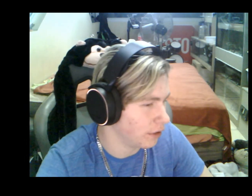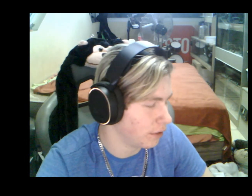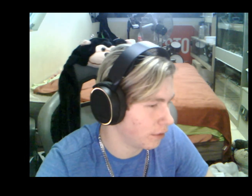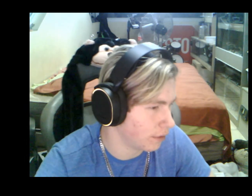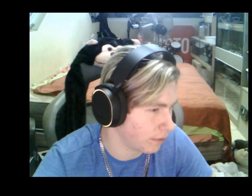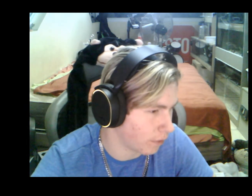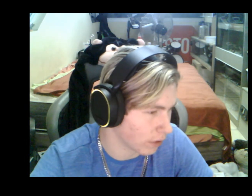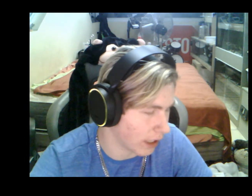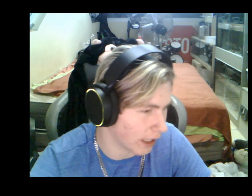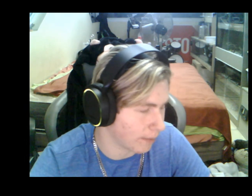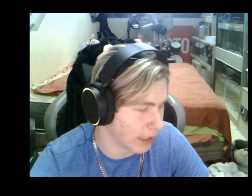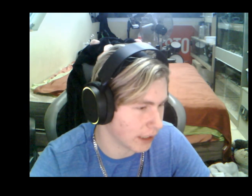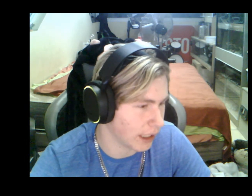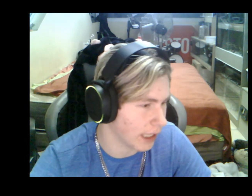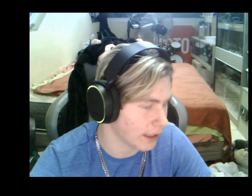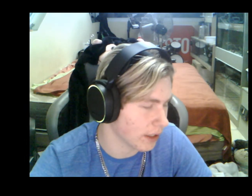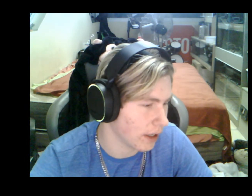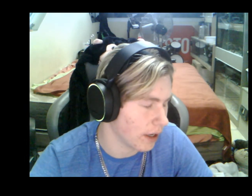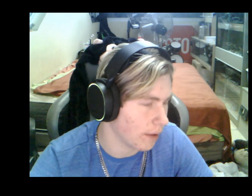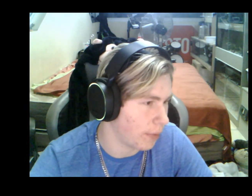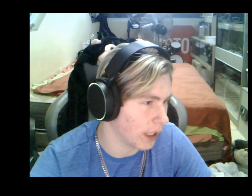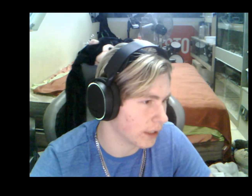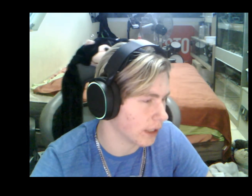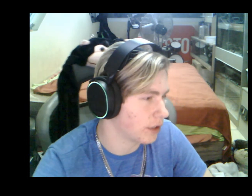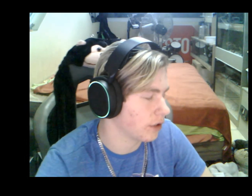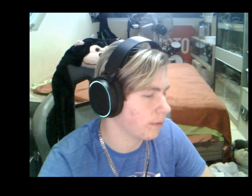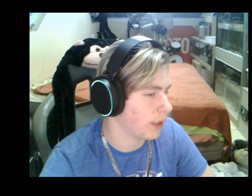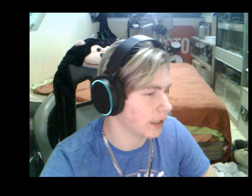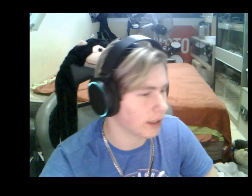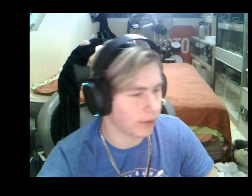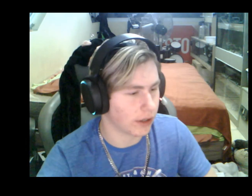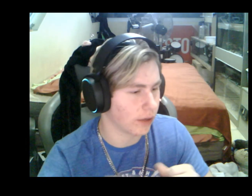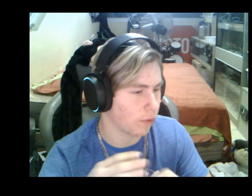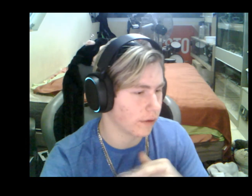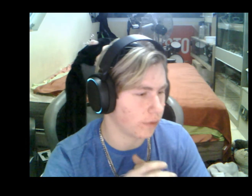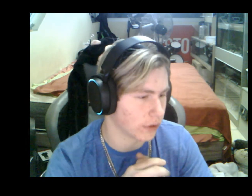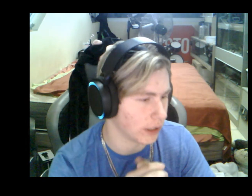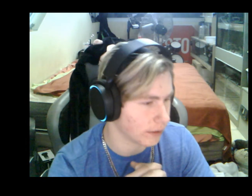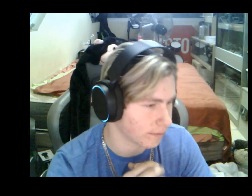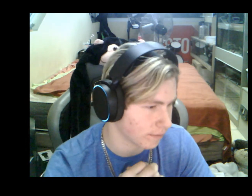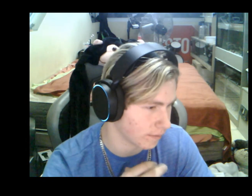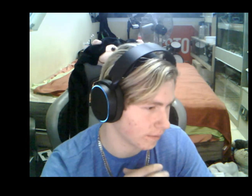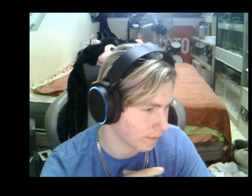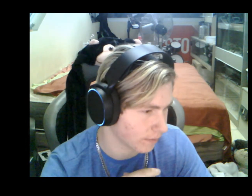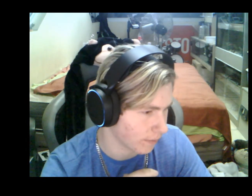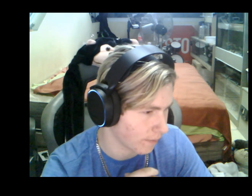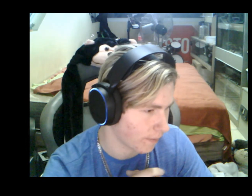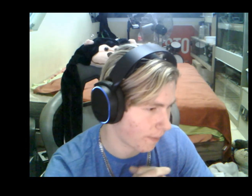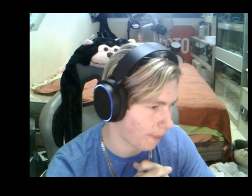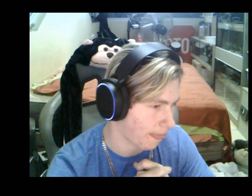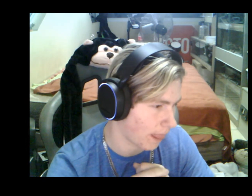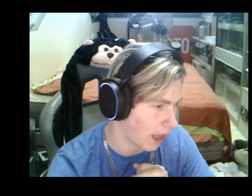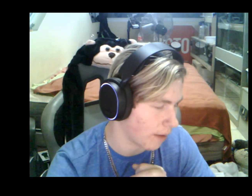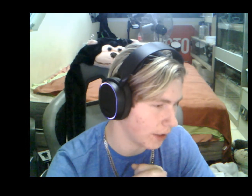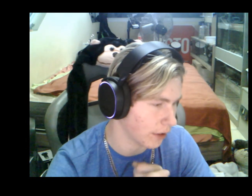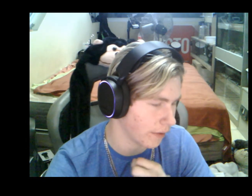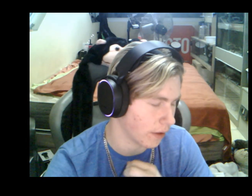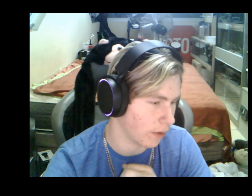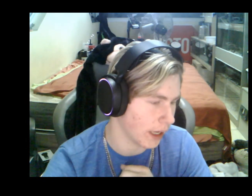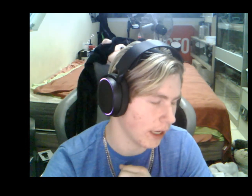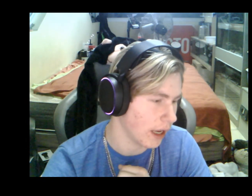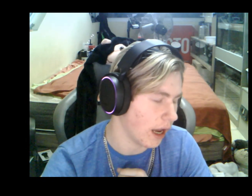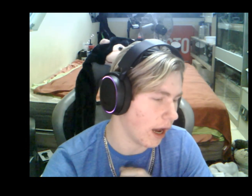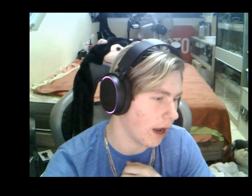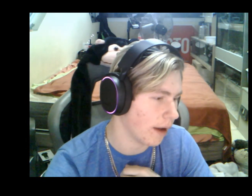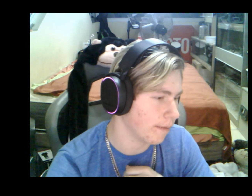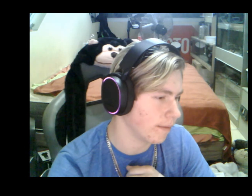the new Fortnite update yet, but it should be somewhere around 140. How many are you giving